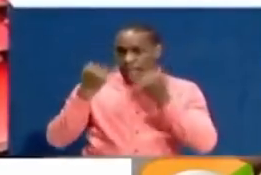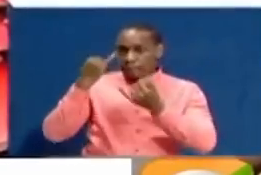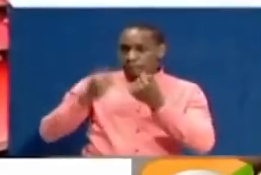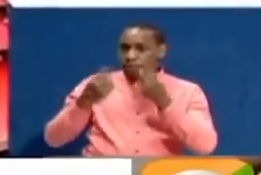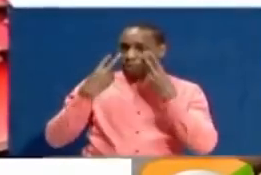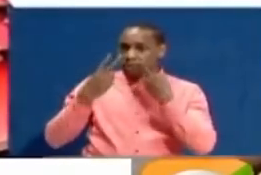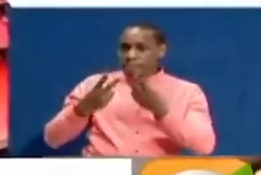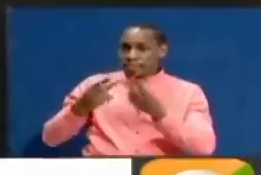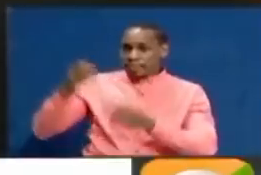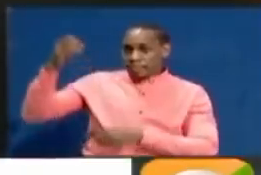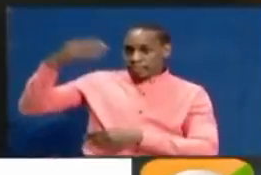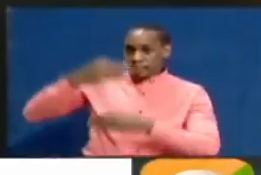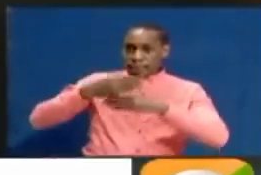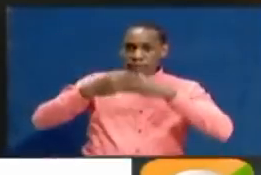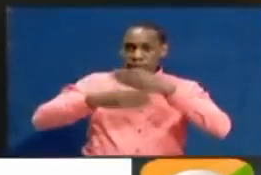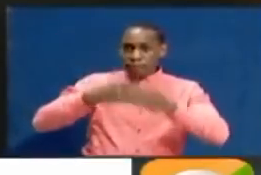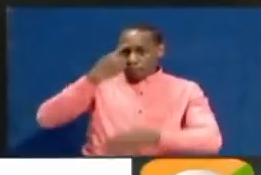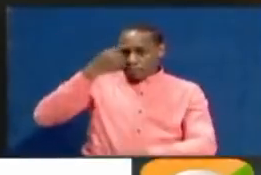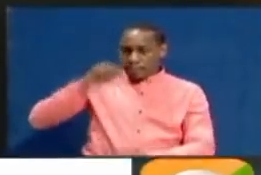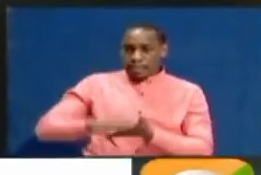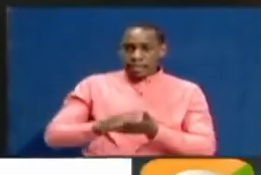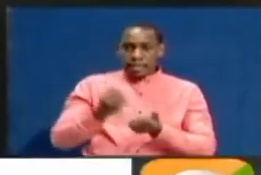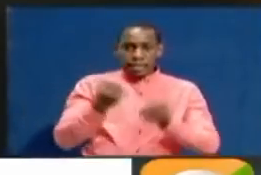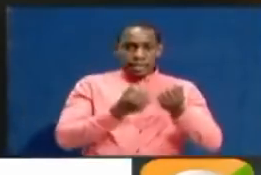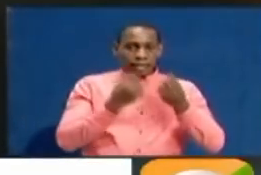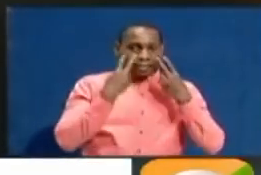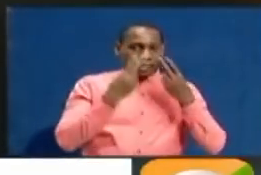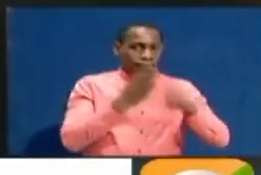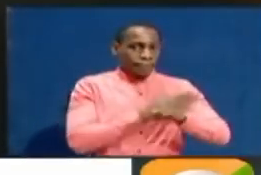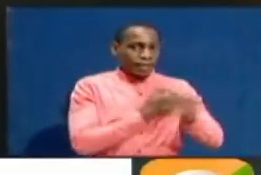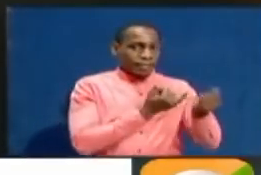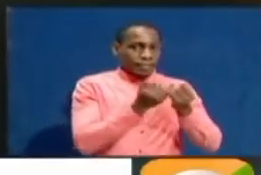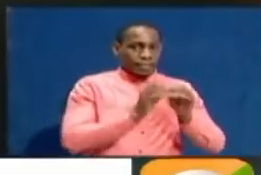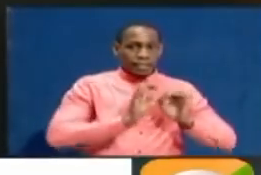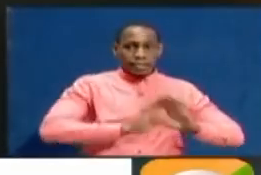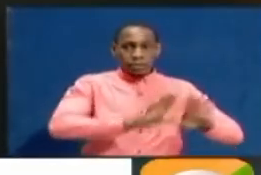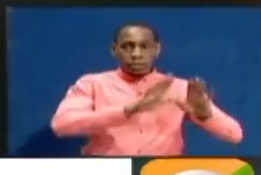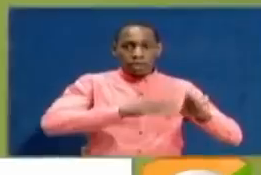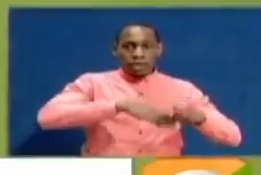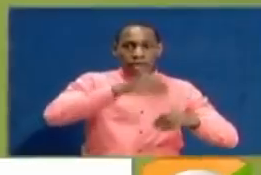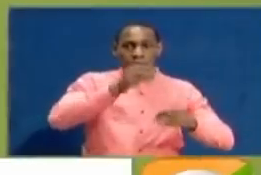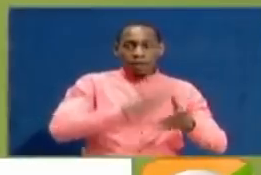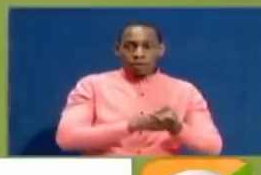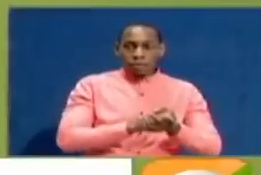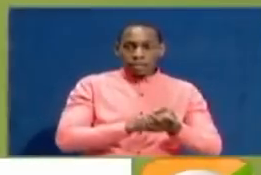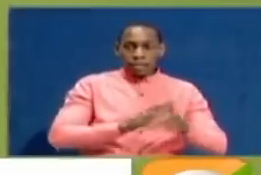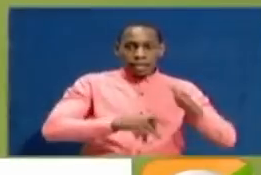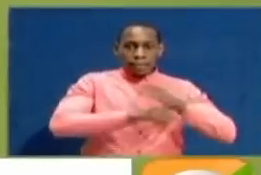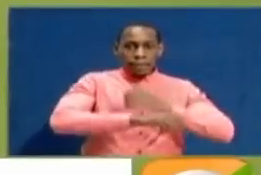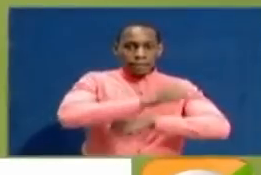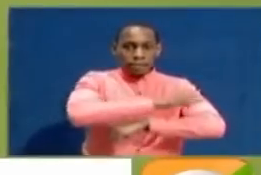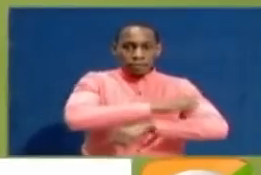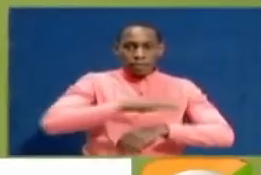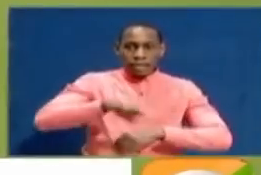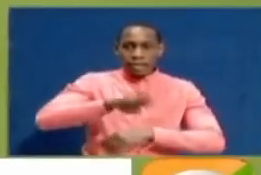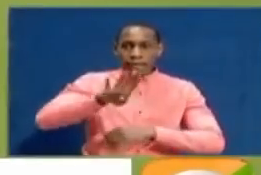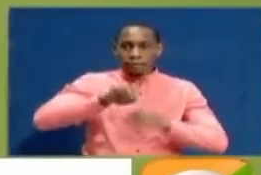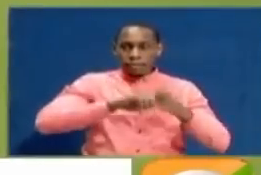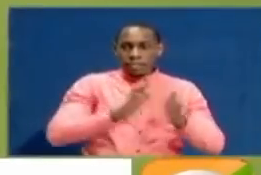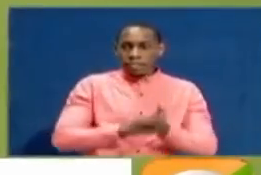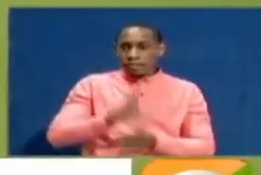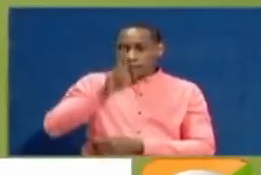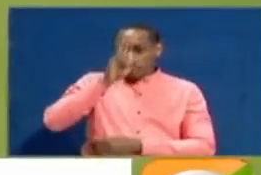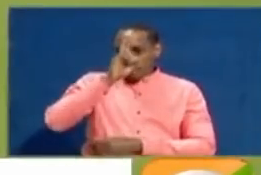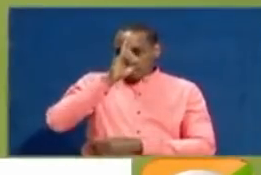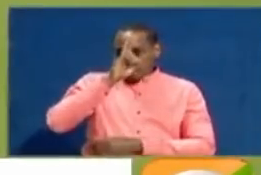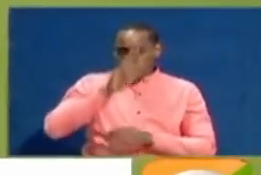at Stima Plaza in Ngara. Her vehicle was later spotted last Saturday, abandoned outside Getina Primary School in Kawangware. Police